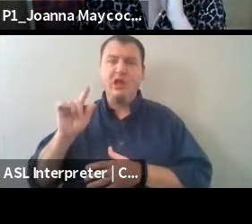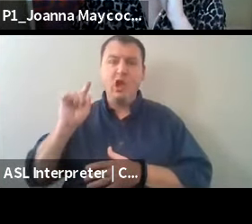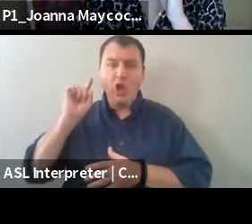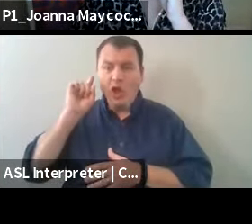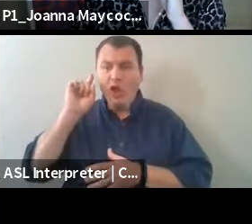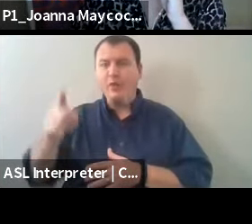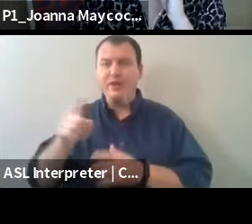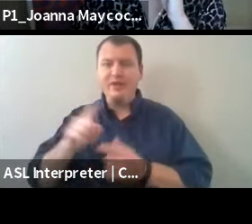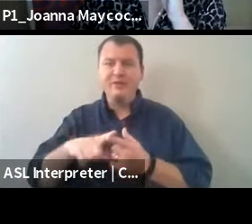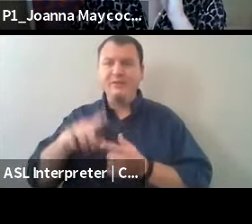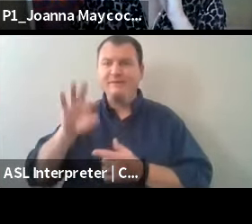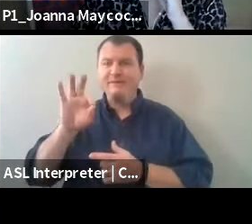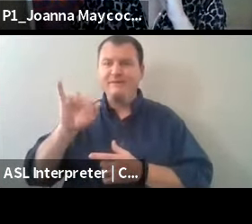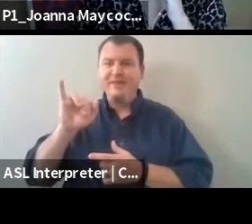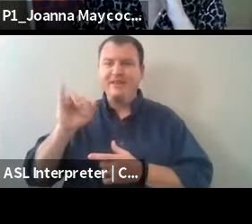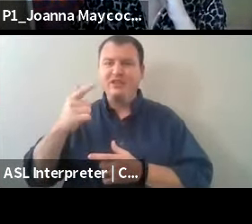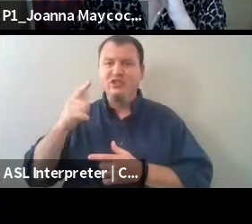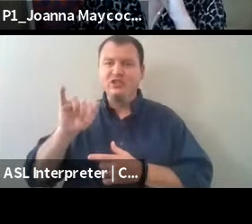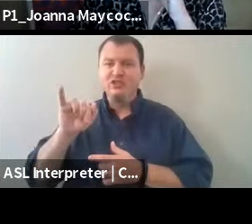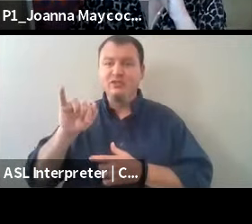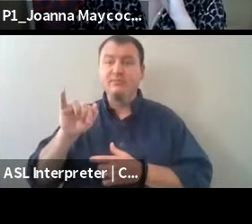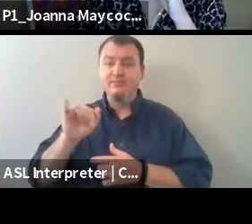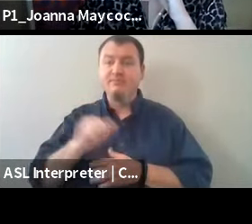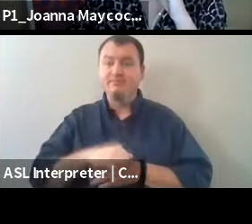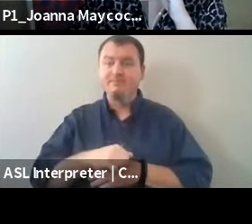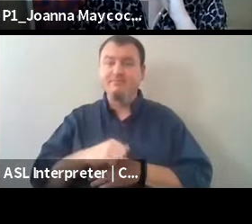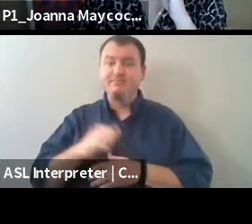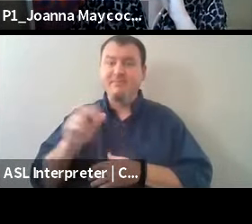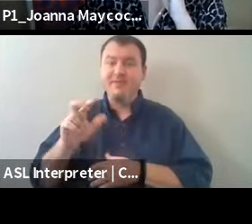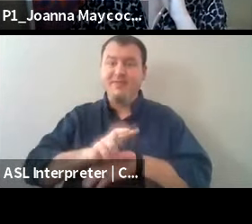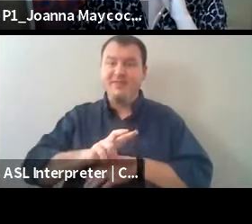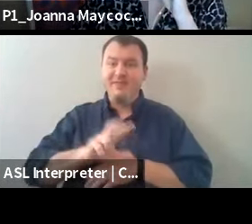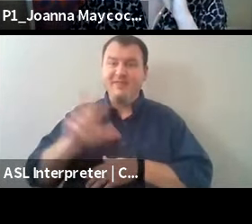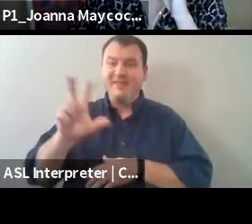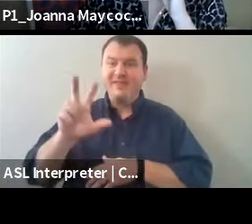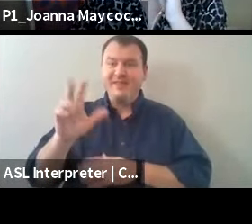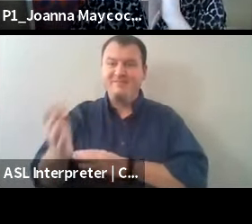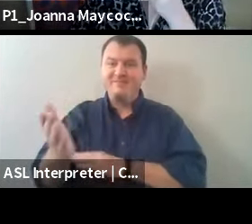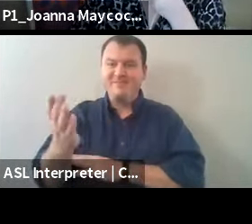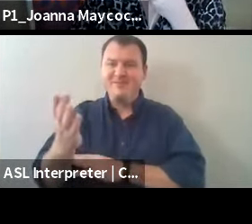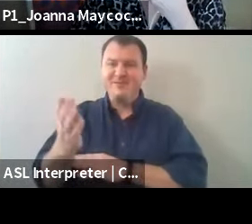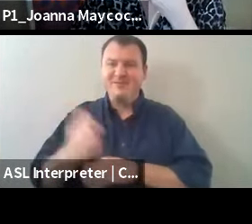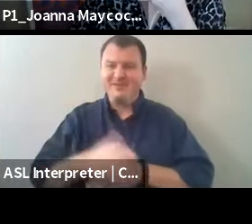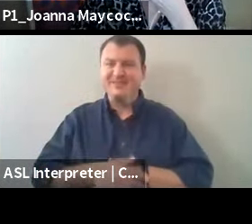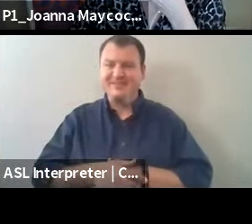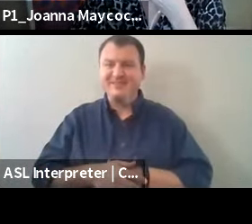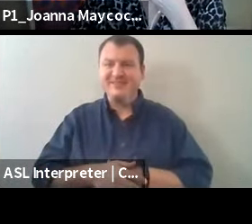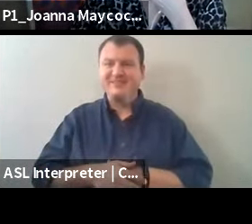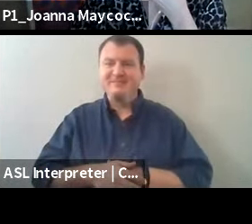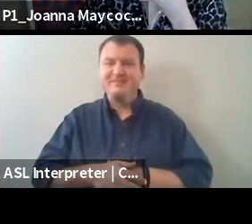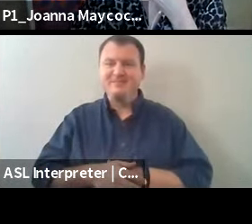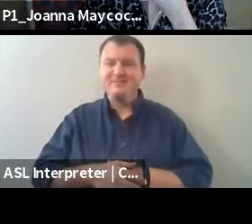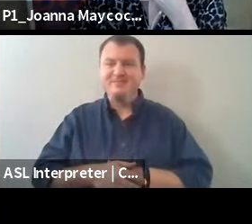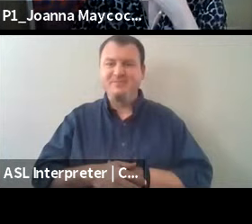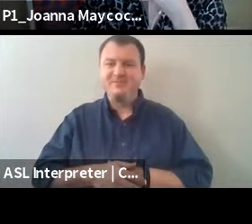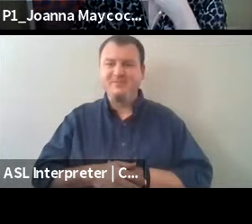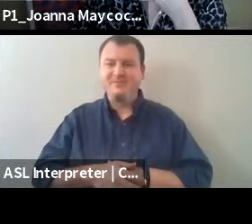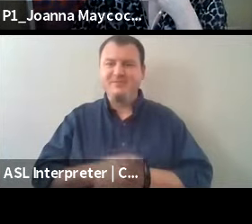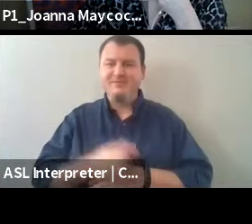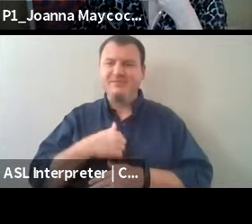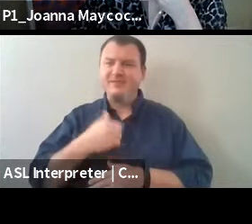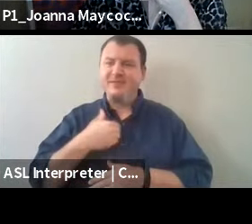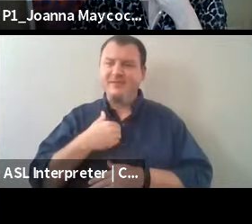where it is actually 3:00 in the morning. And here I have the deep